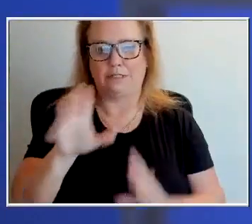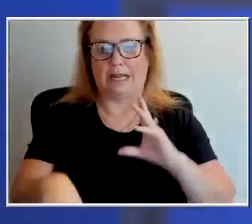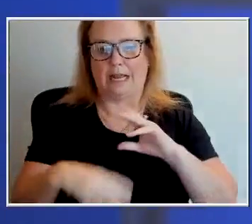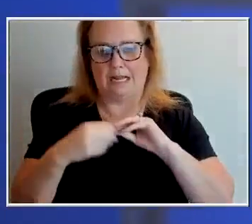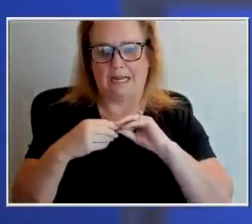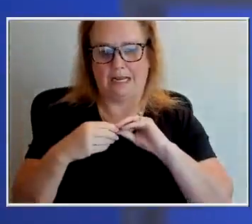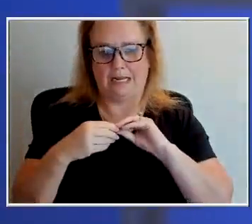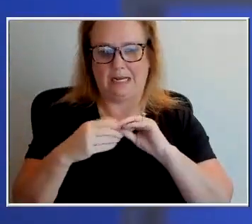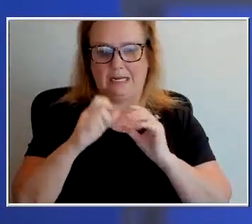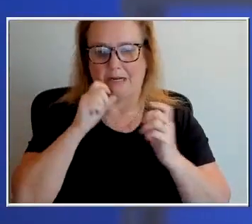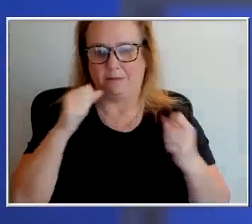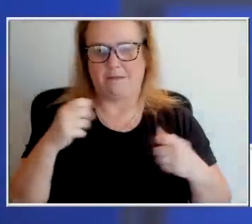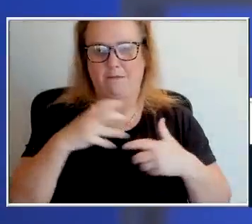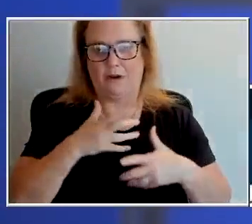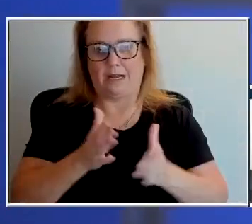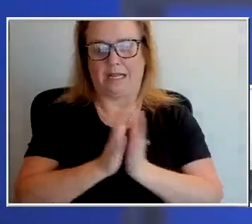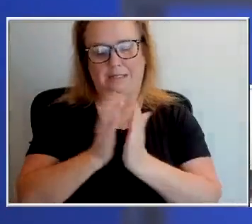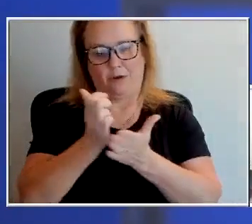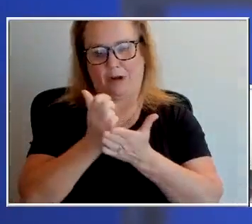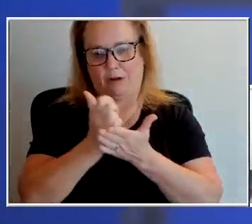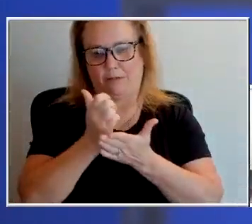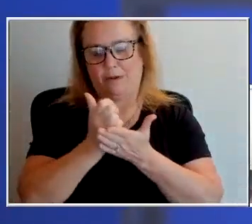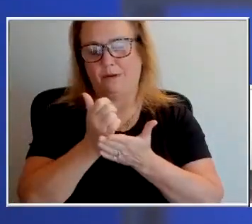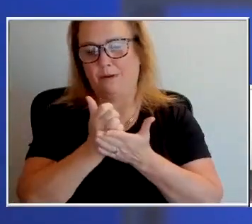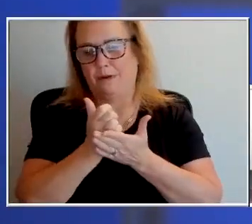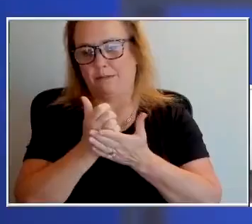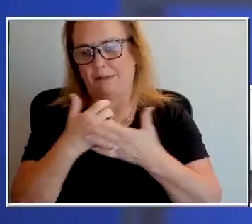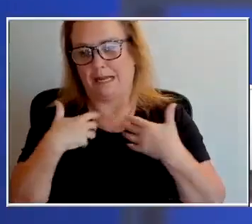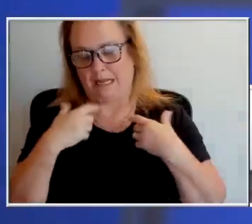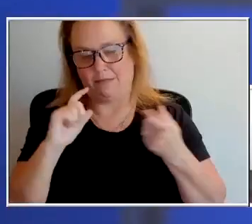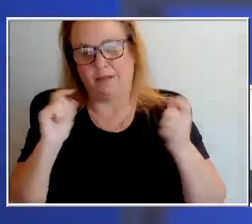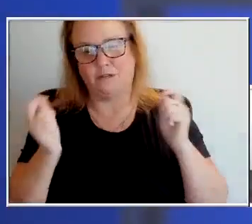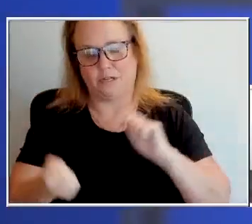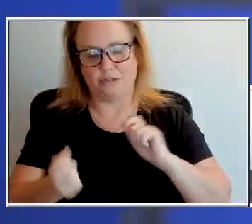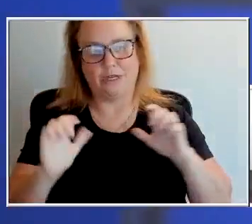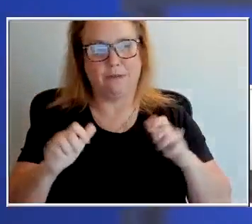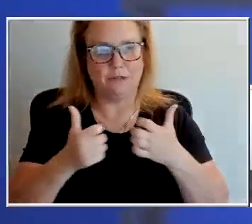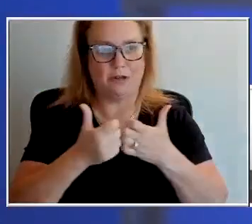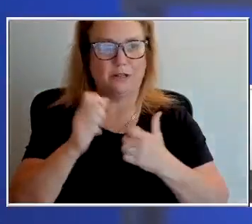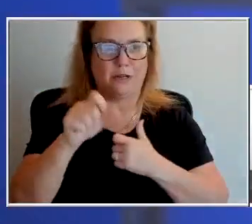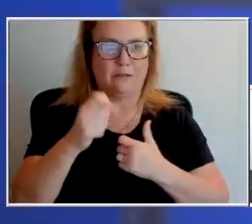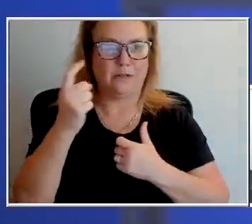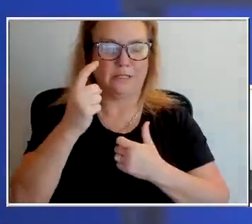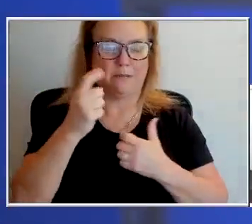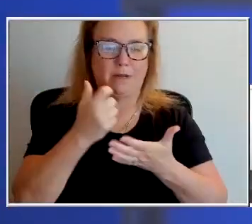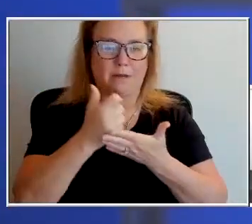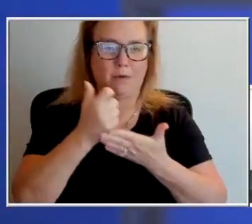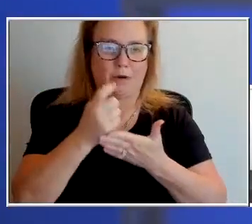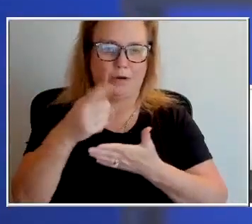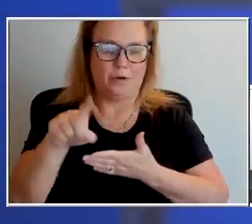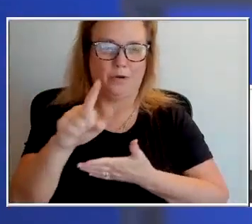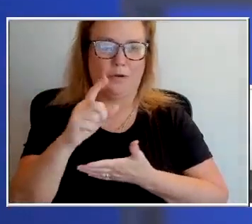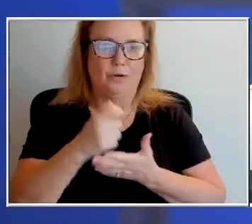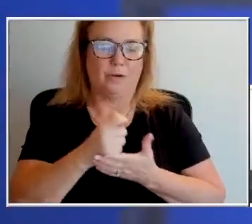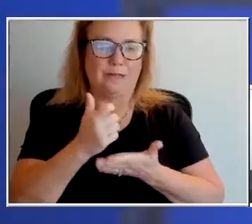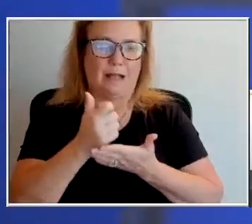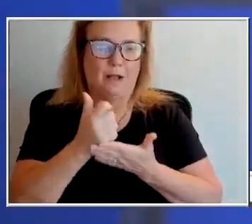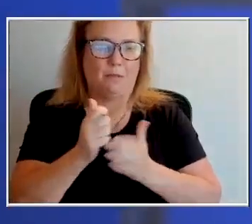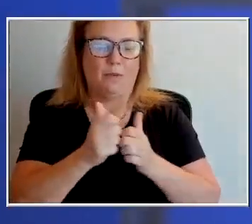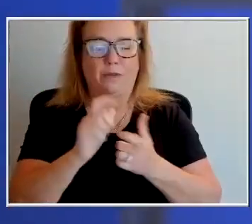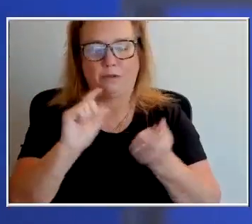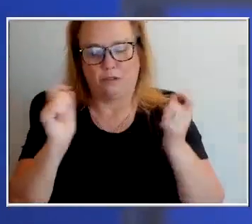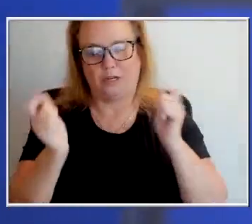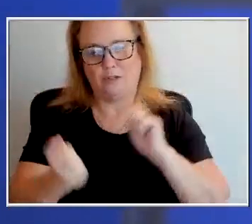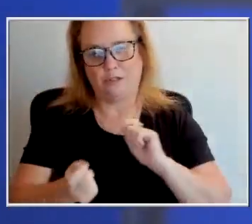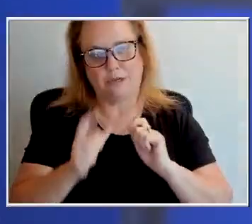to not be afraid to ask for help. Making health changes can be challenging, and having someone in your corner to help with those changes can